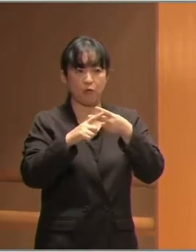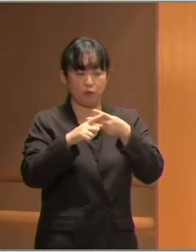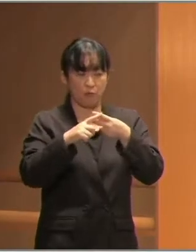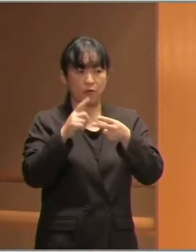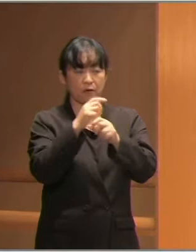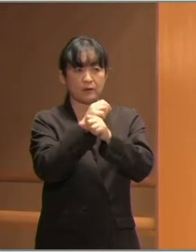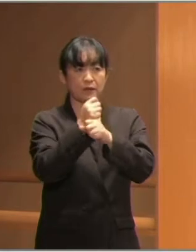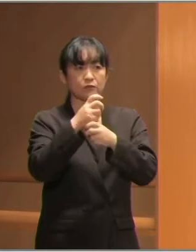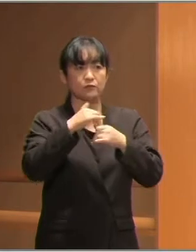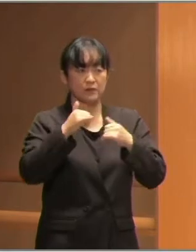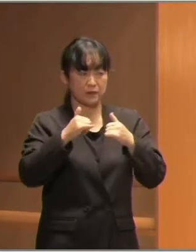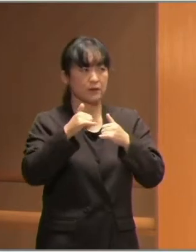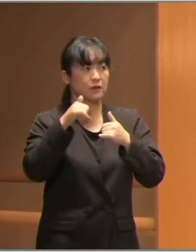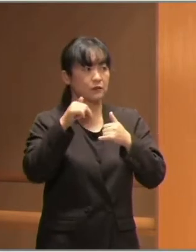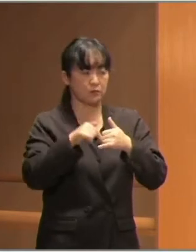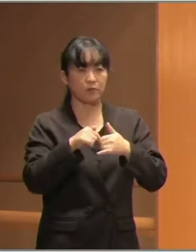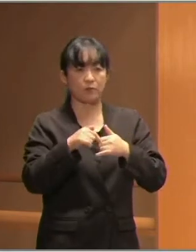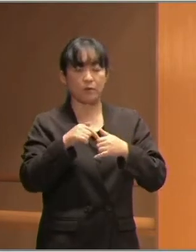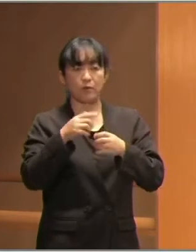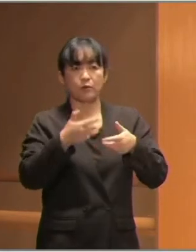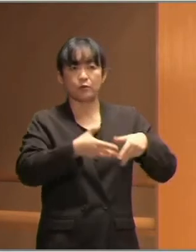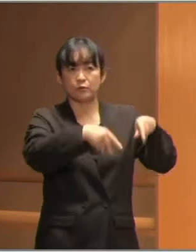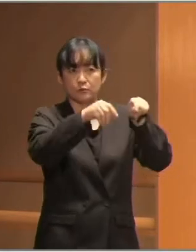Professor Arimitsu Usuki.